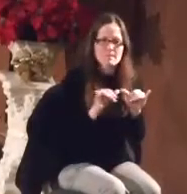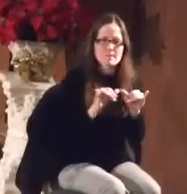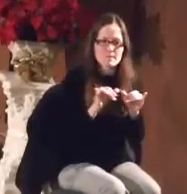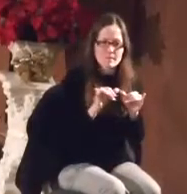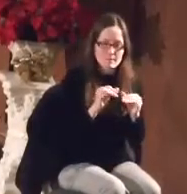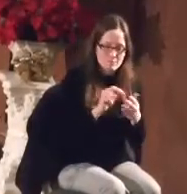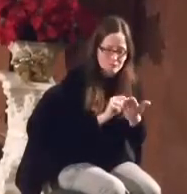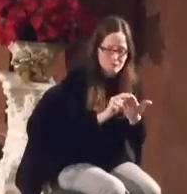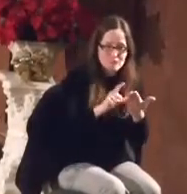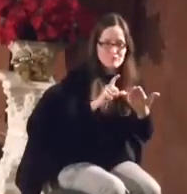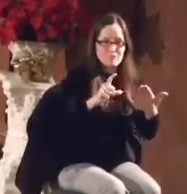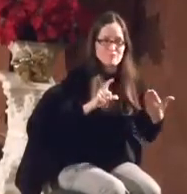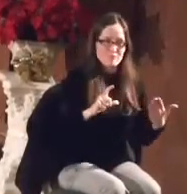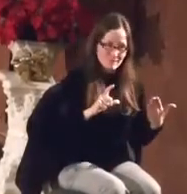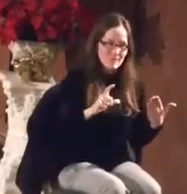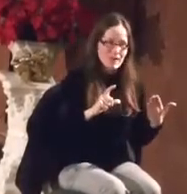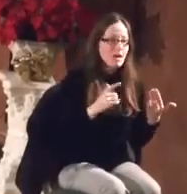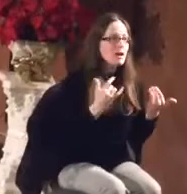to save.